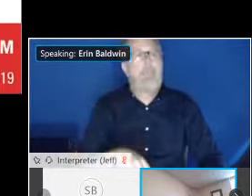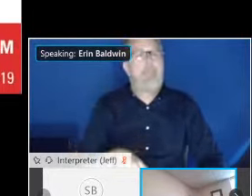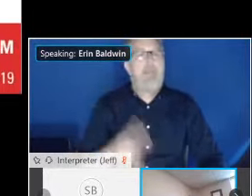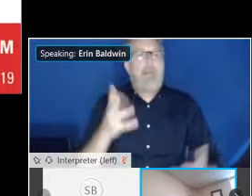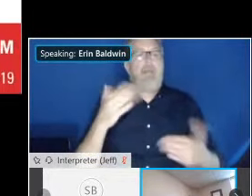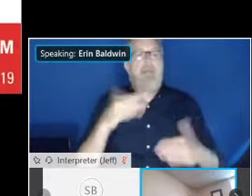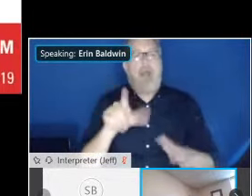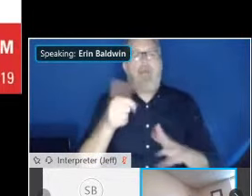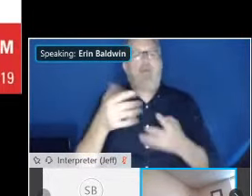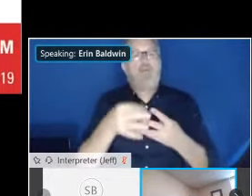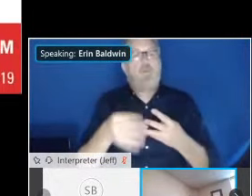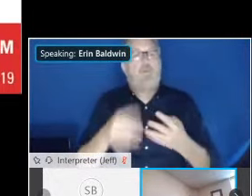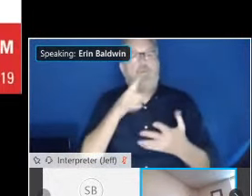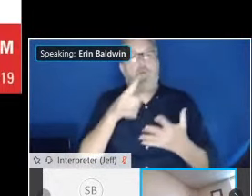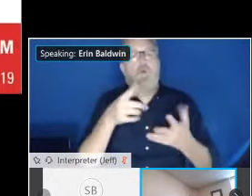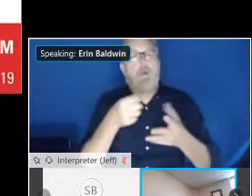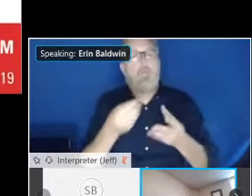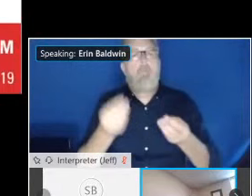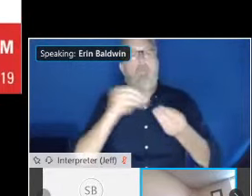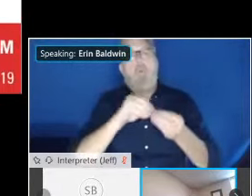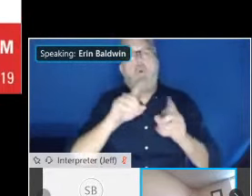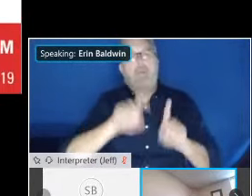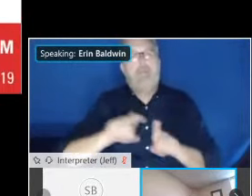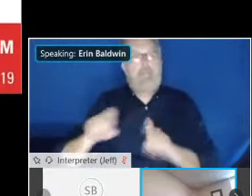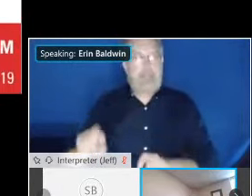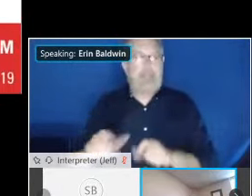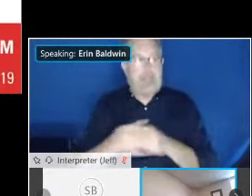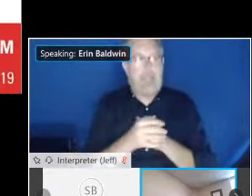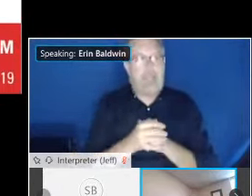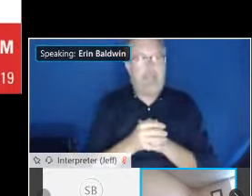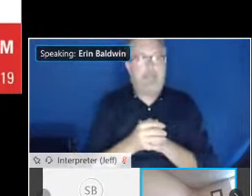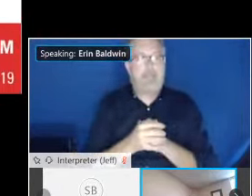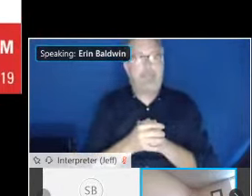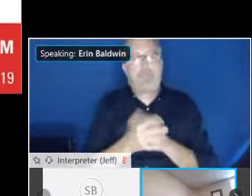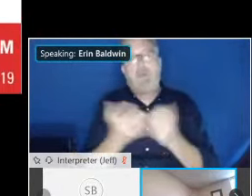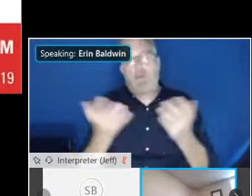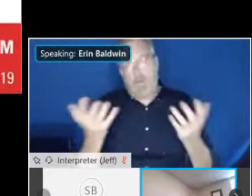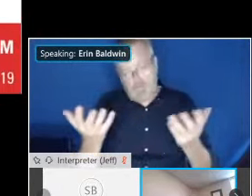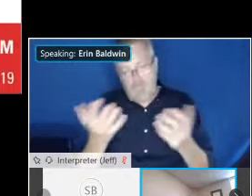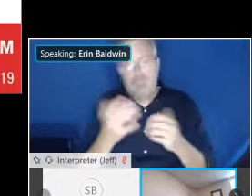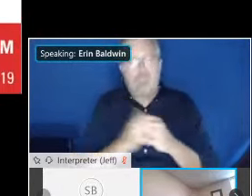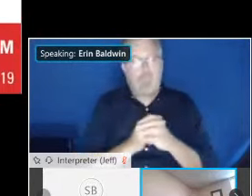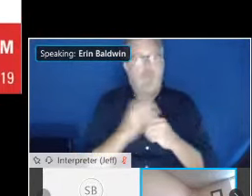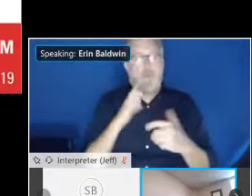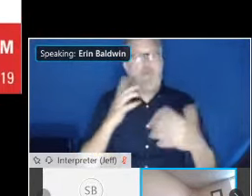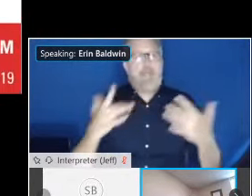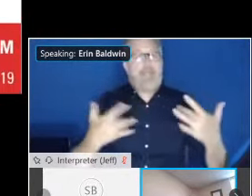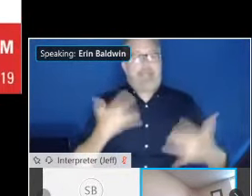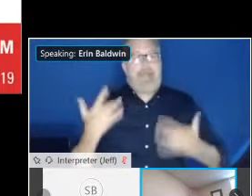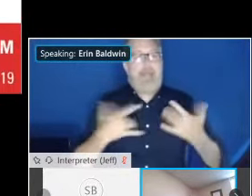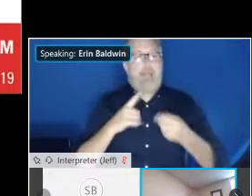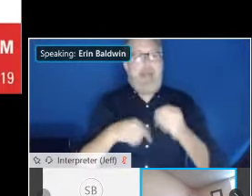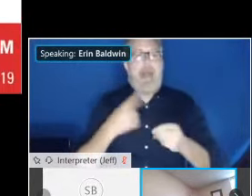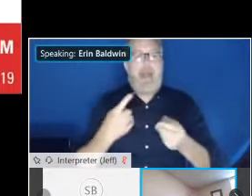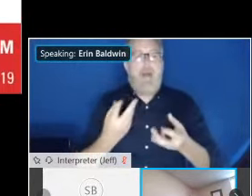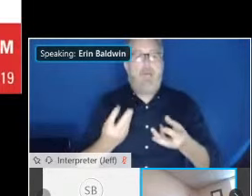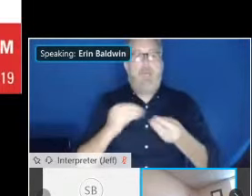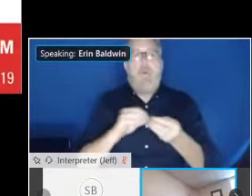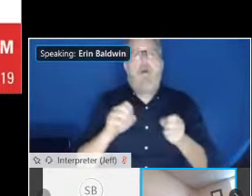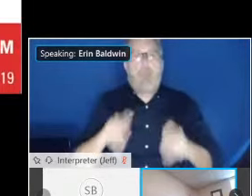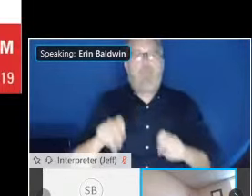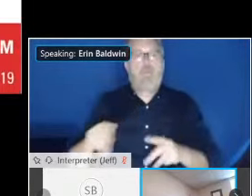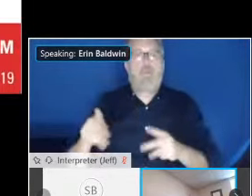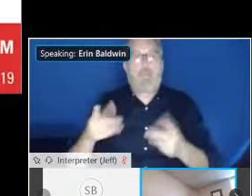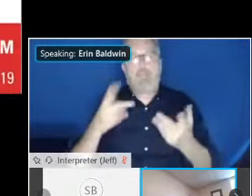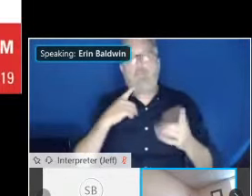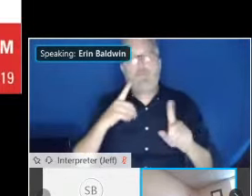expanded testing, and this is going to give us increased capacity to expand our testing strategy. So we're excited about what is coming forward in